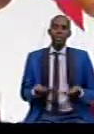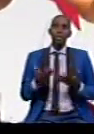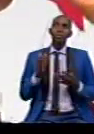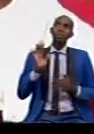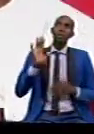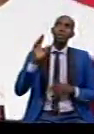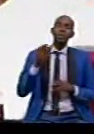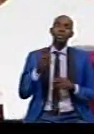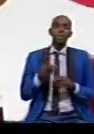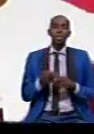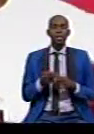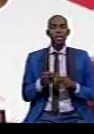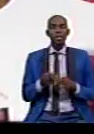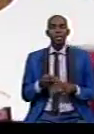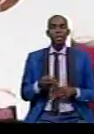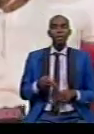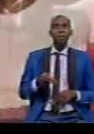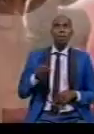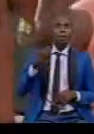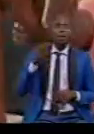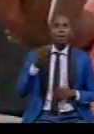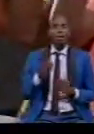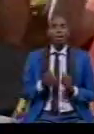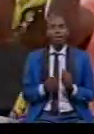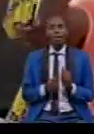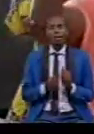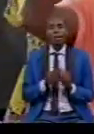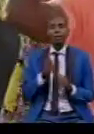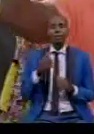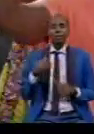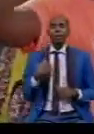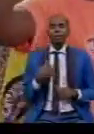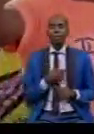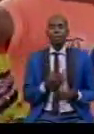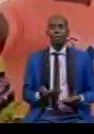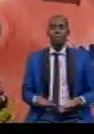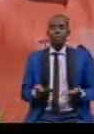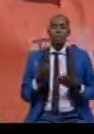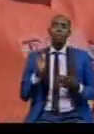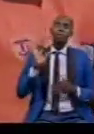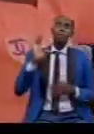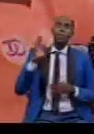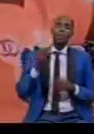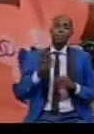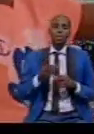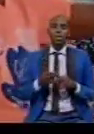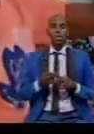that the Father may be glorified in the Son.